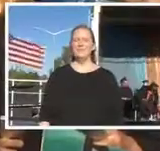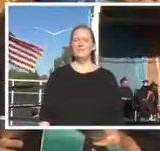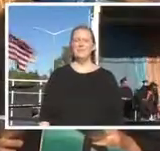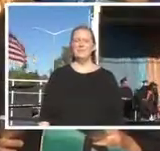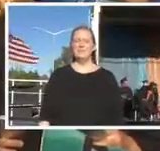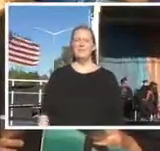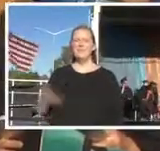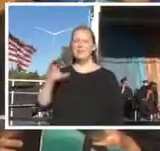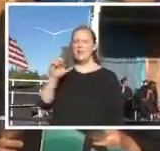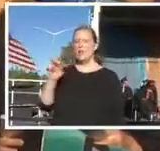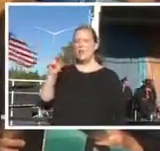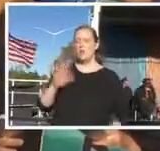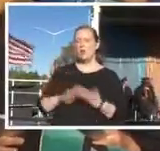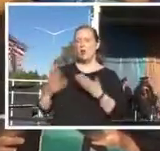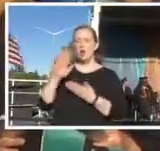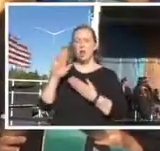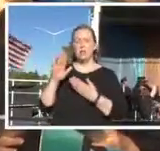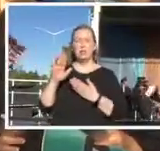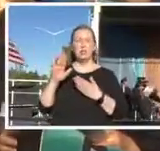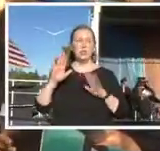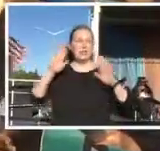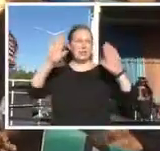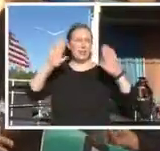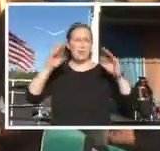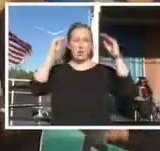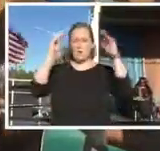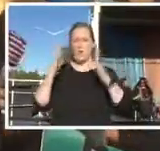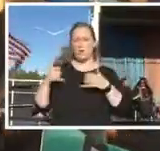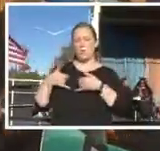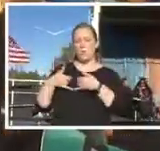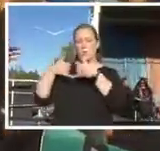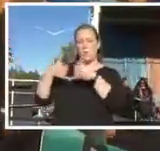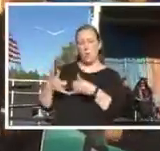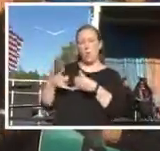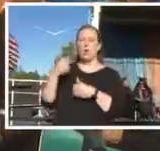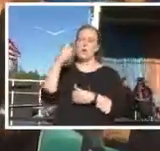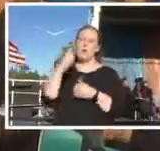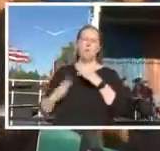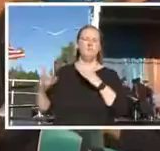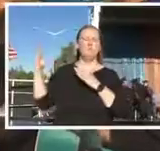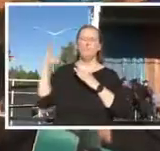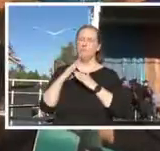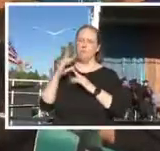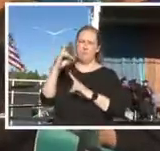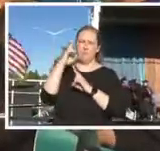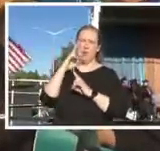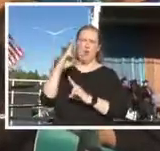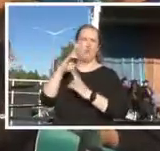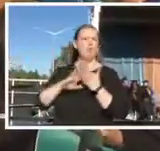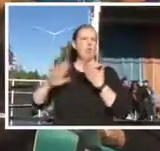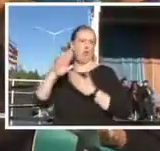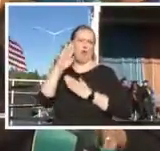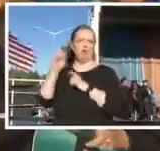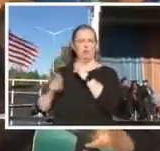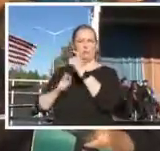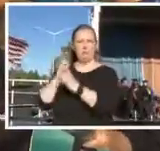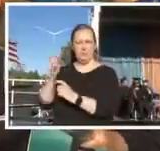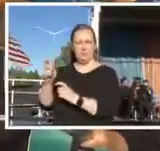The Clark College Exceptional Faculty Award is one of the highest honors that the college